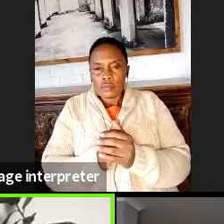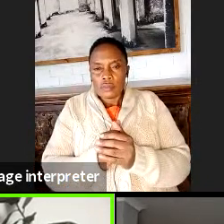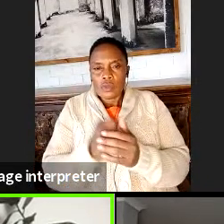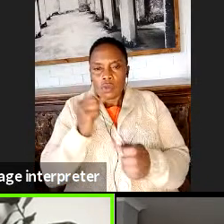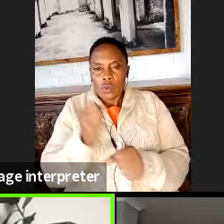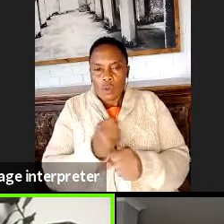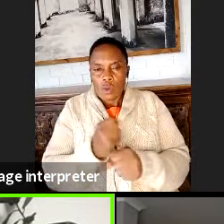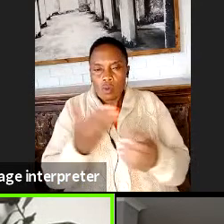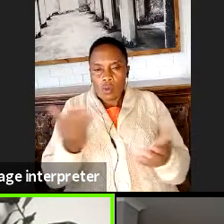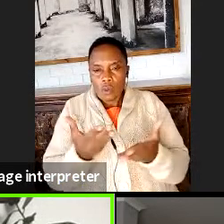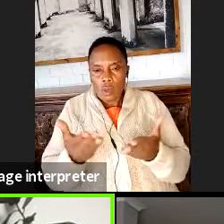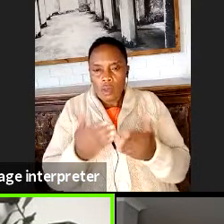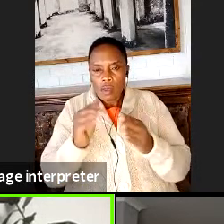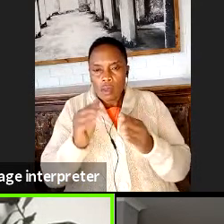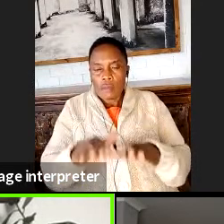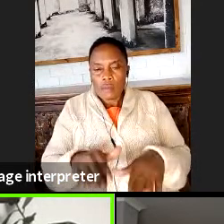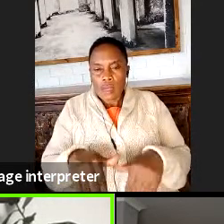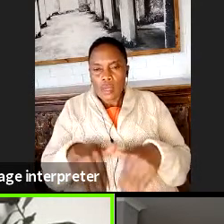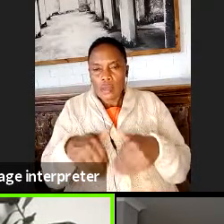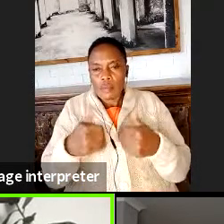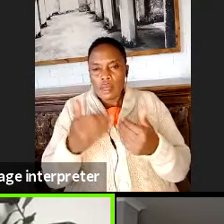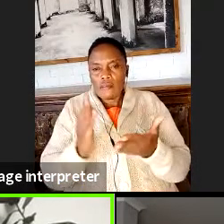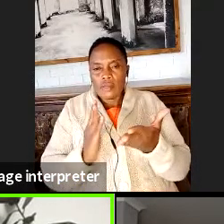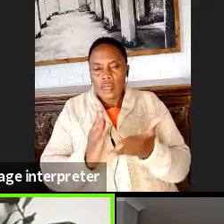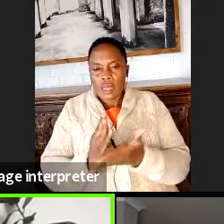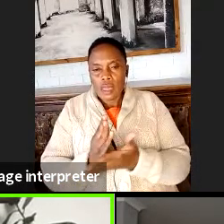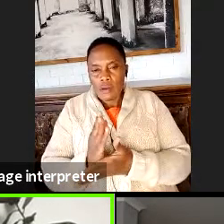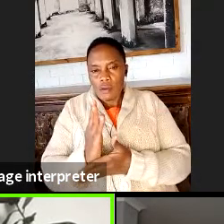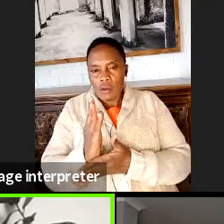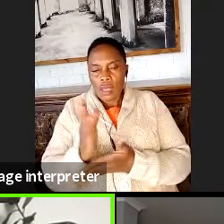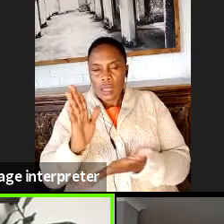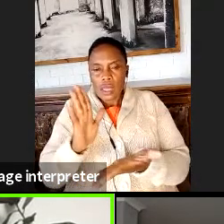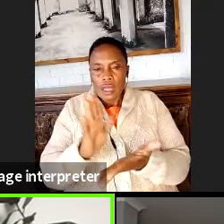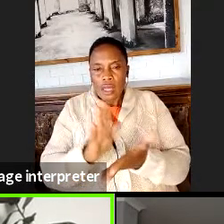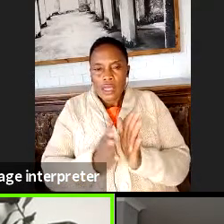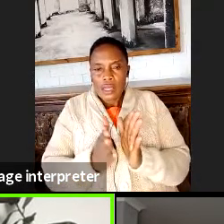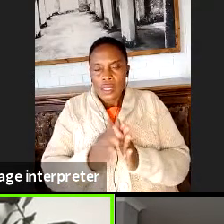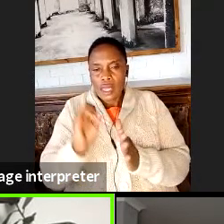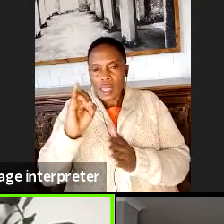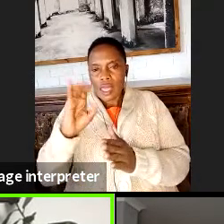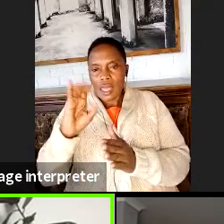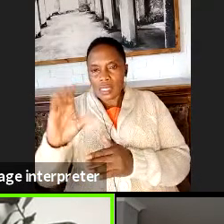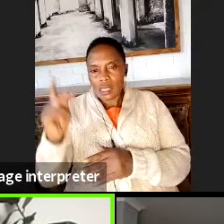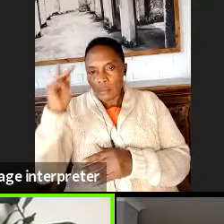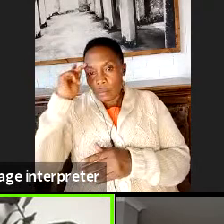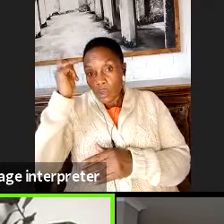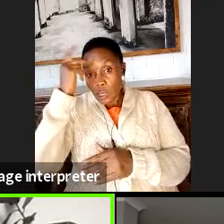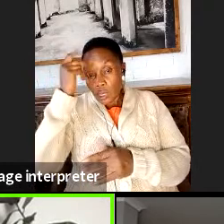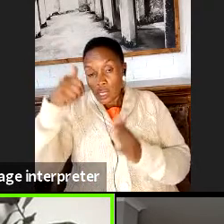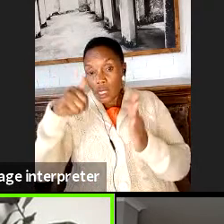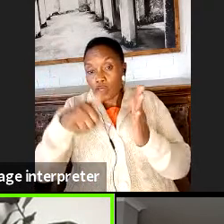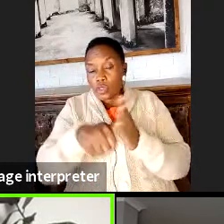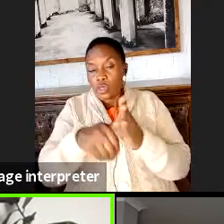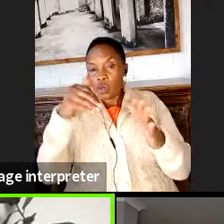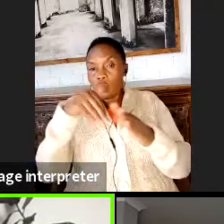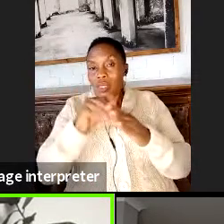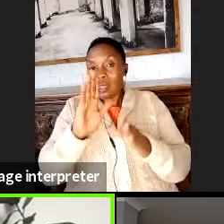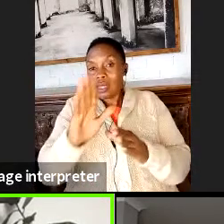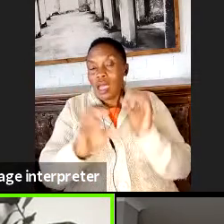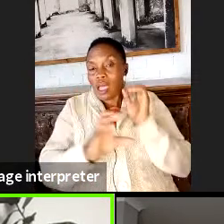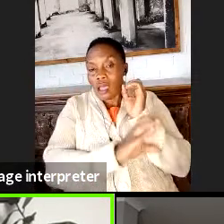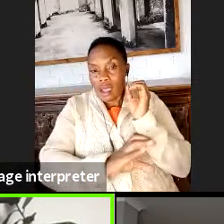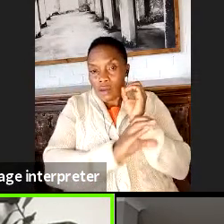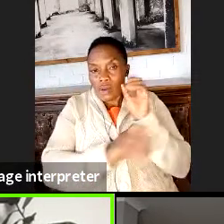youth empowerment, digital rights, and relates to ICT policy issues within Sierra Leone. And then we